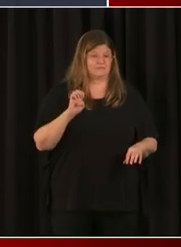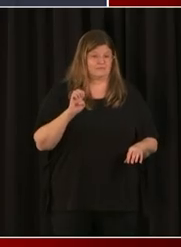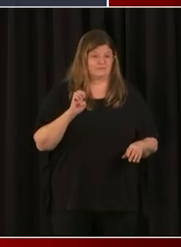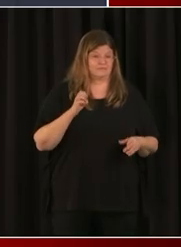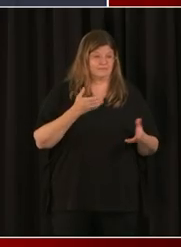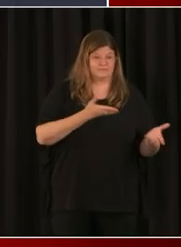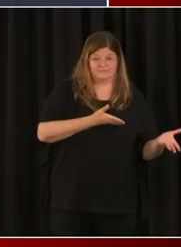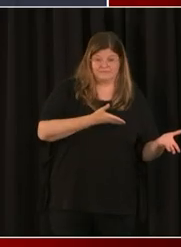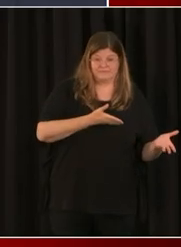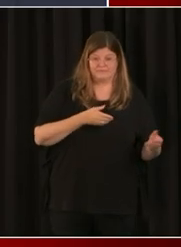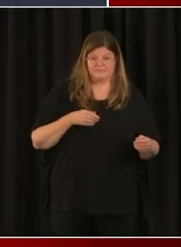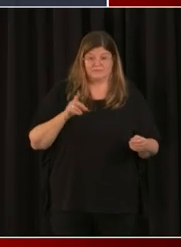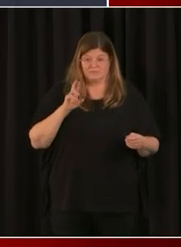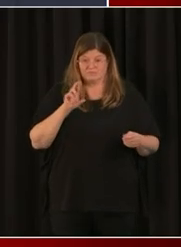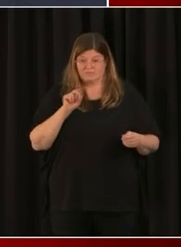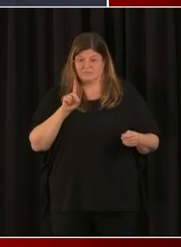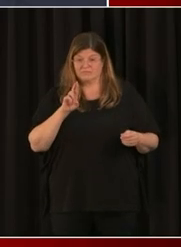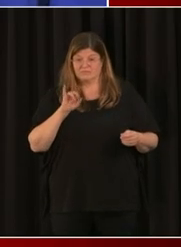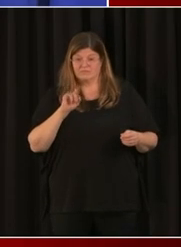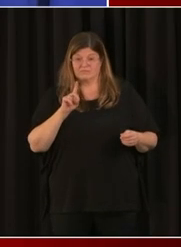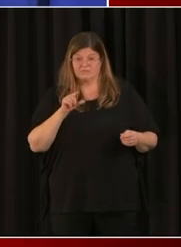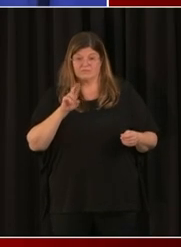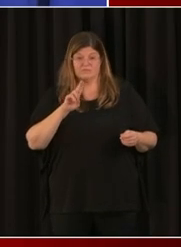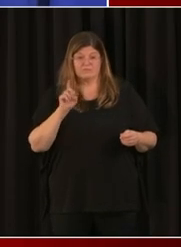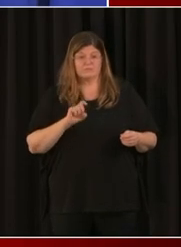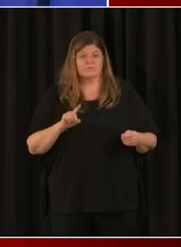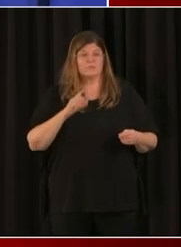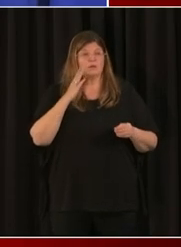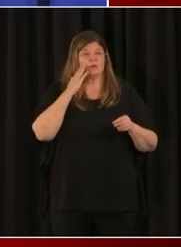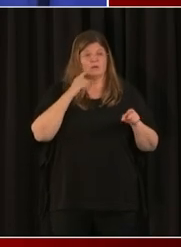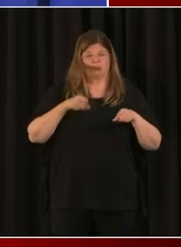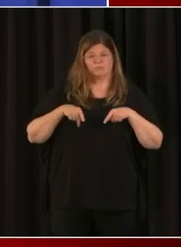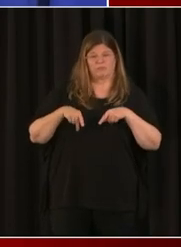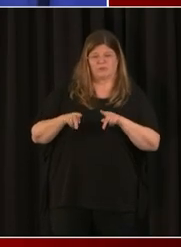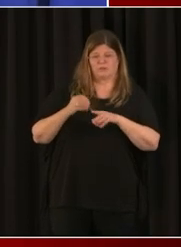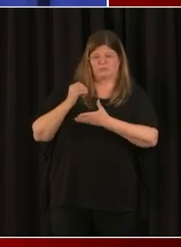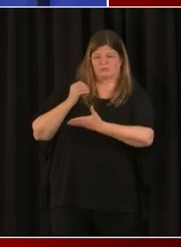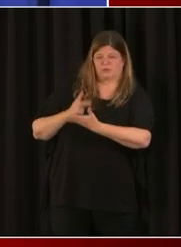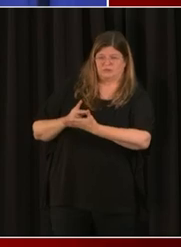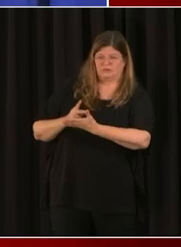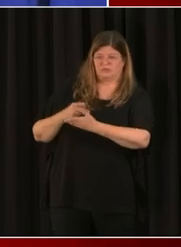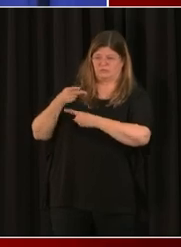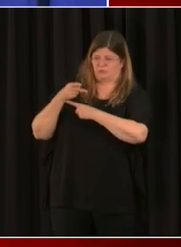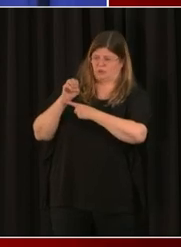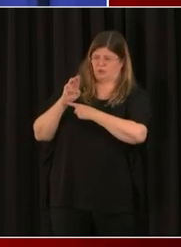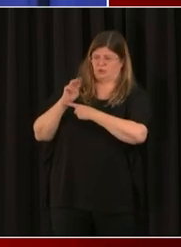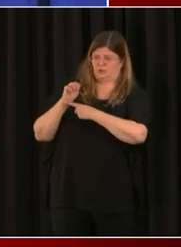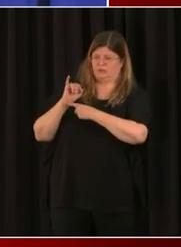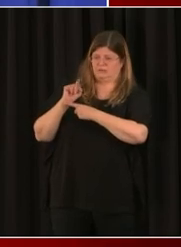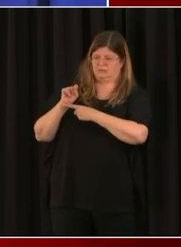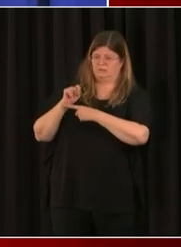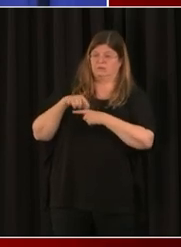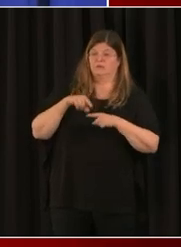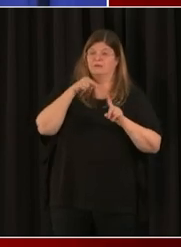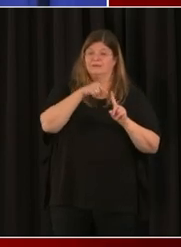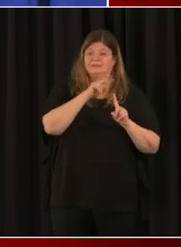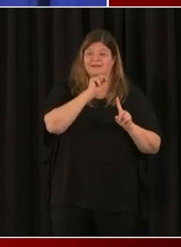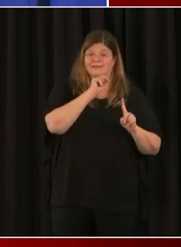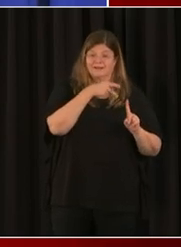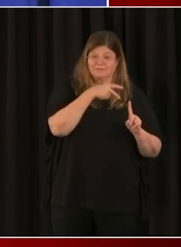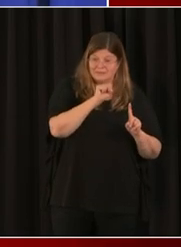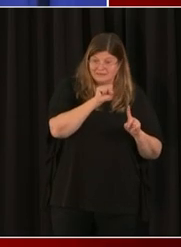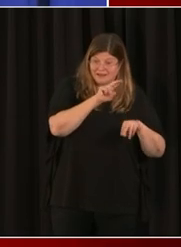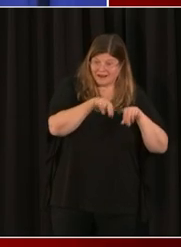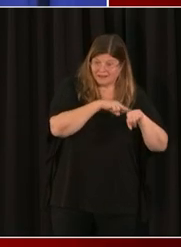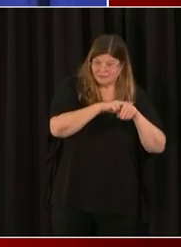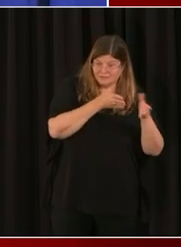the permits that have been approved. I understand that Park Service may also be considering new